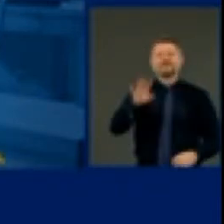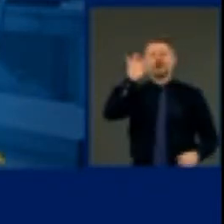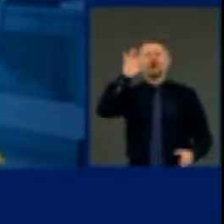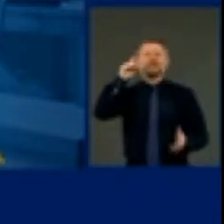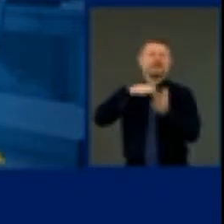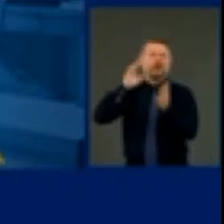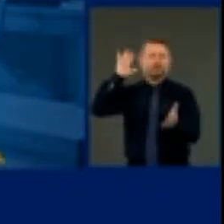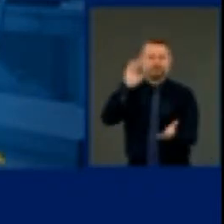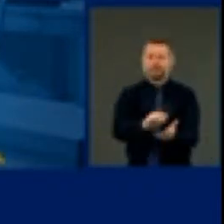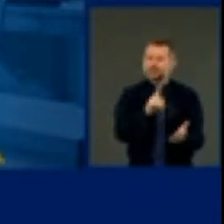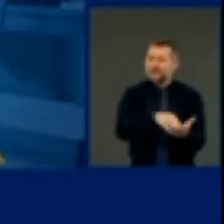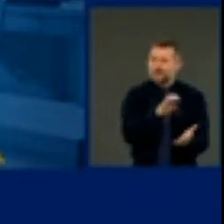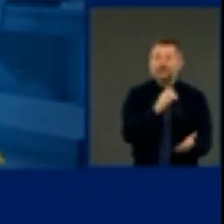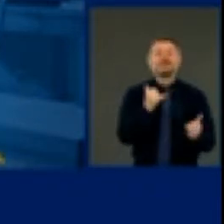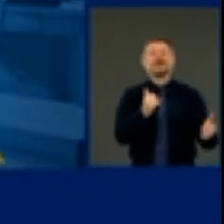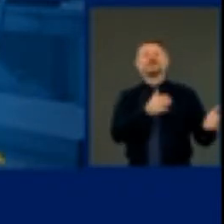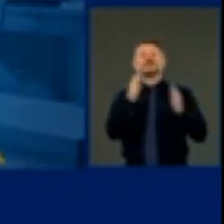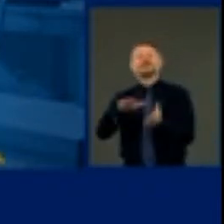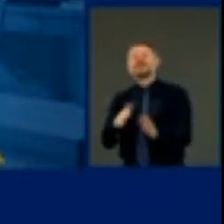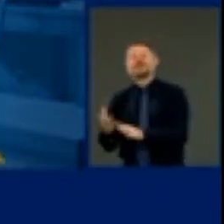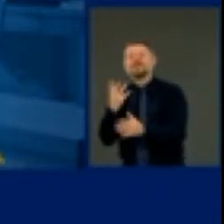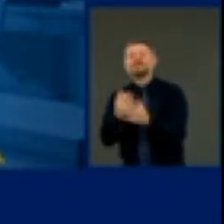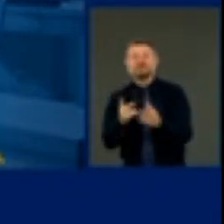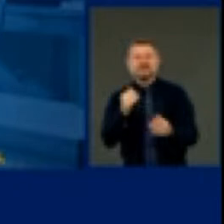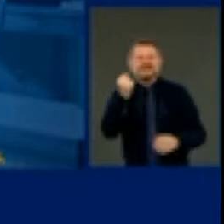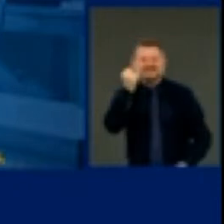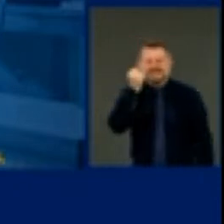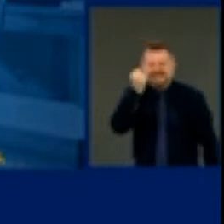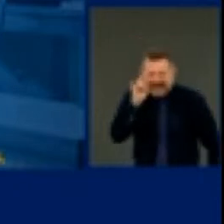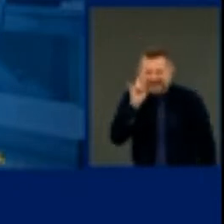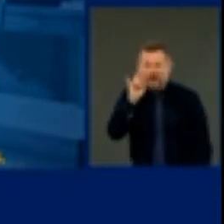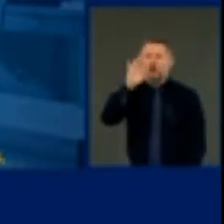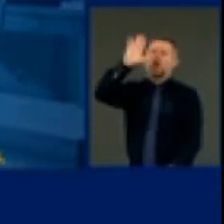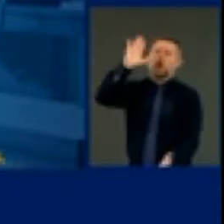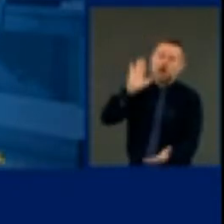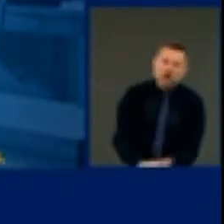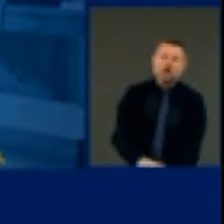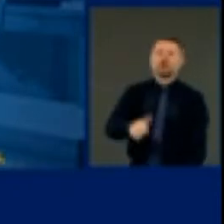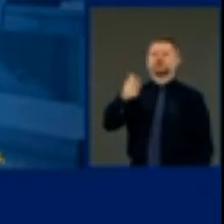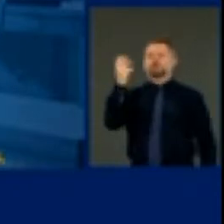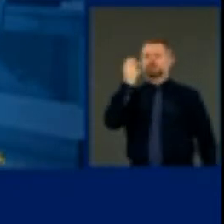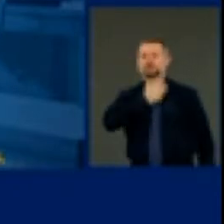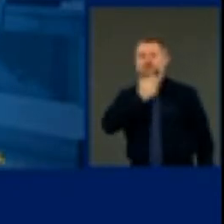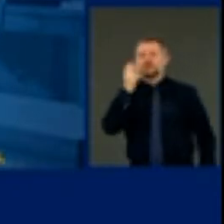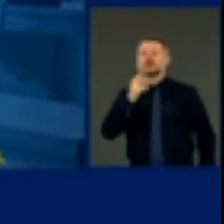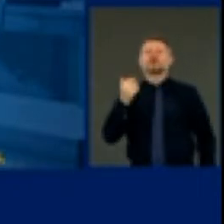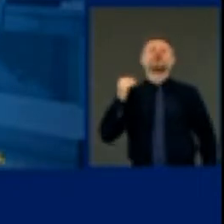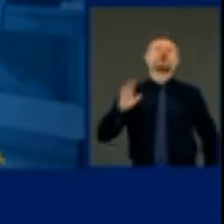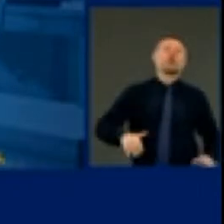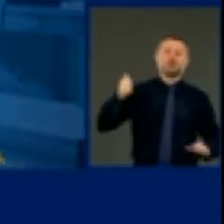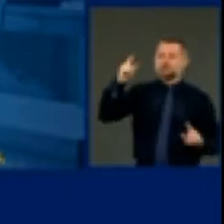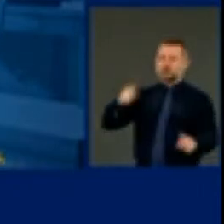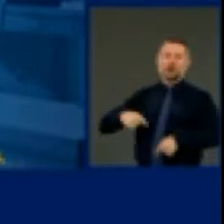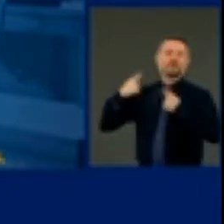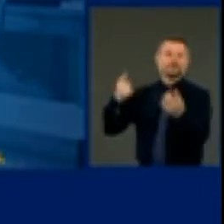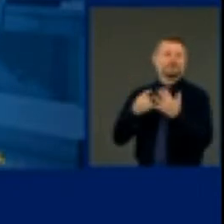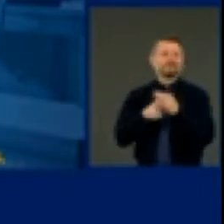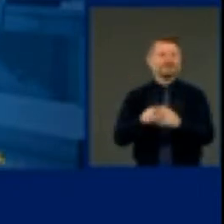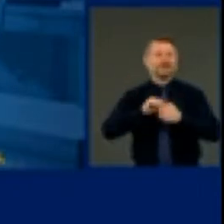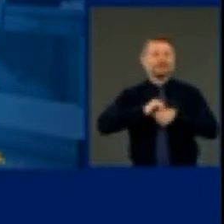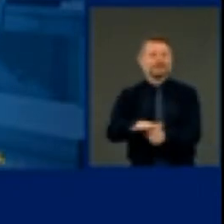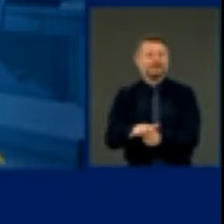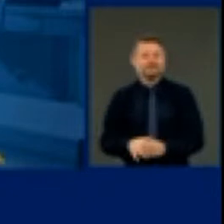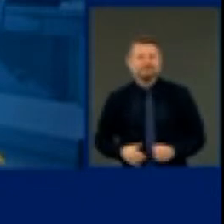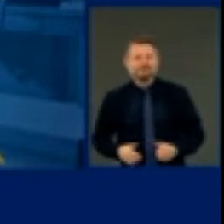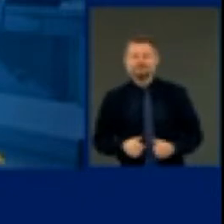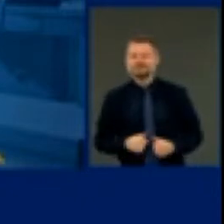in the state of New York. 17. Lowest number since we started.